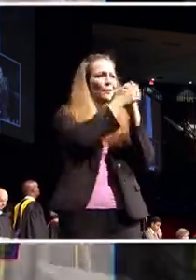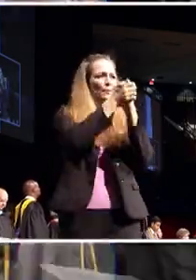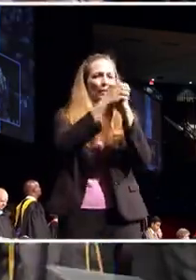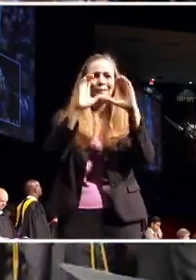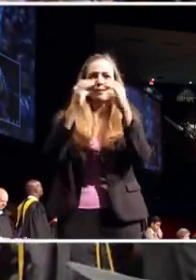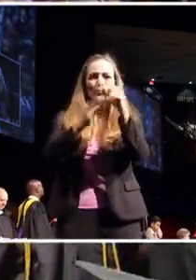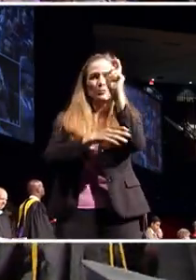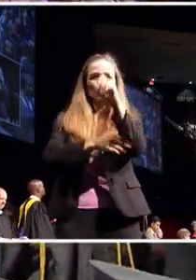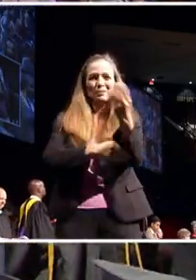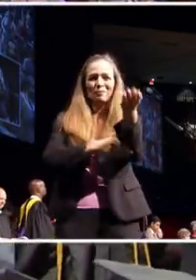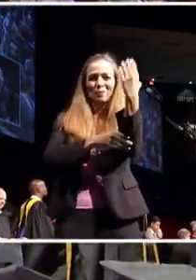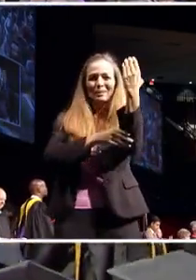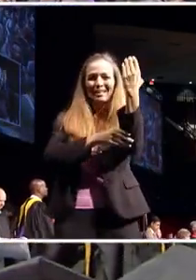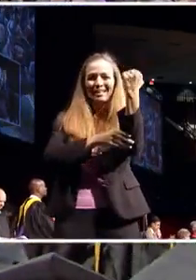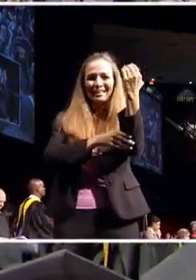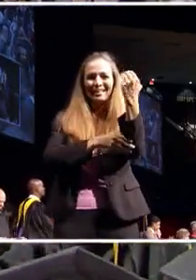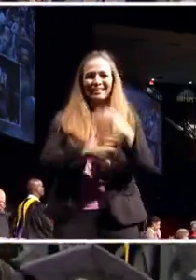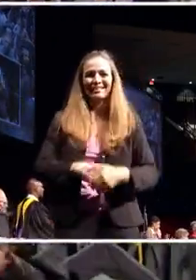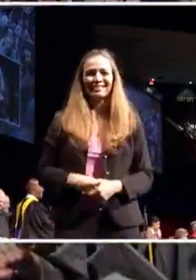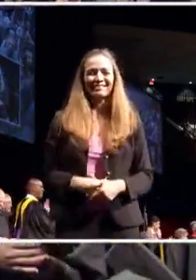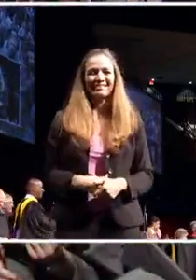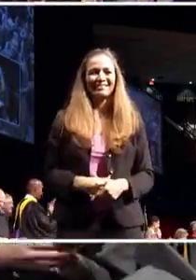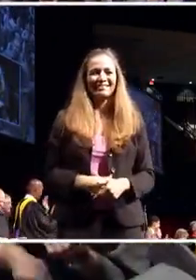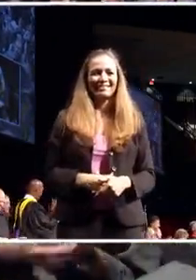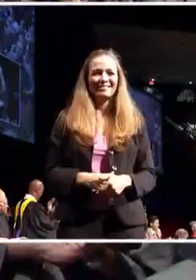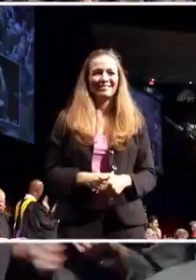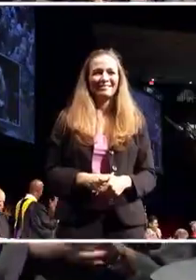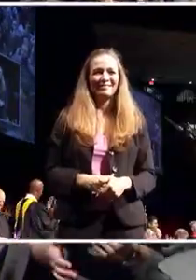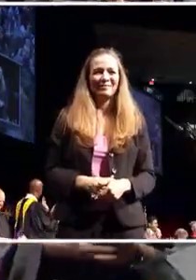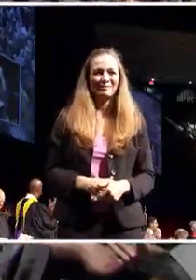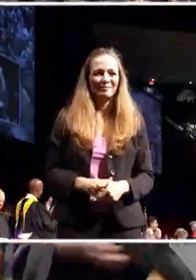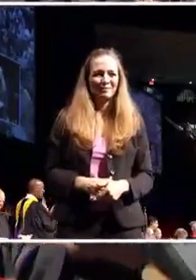Congratulations, class of 2014.